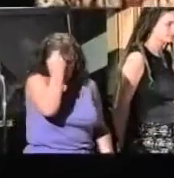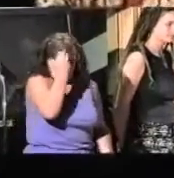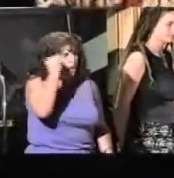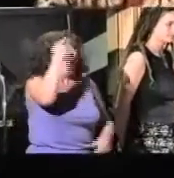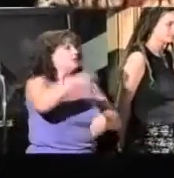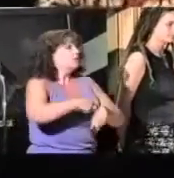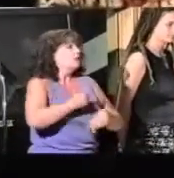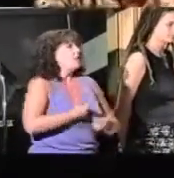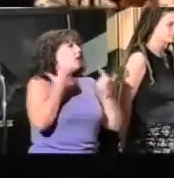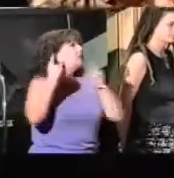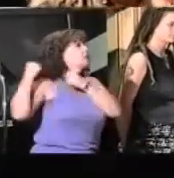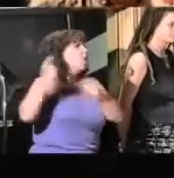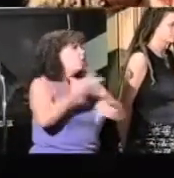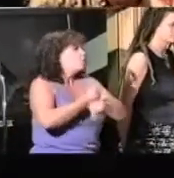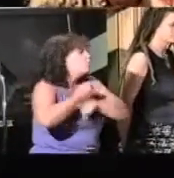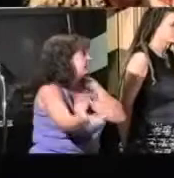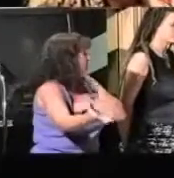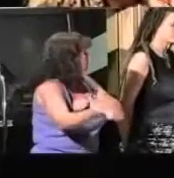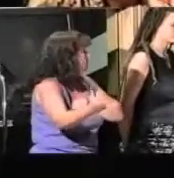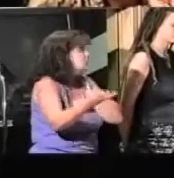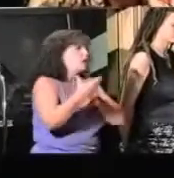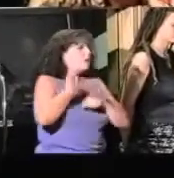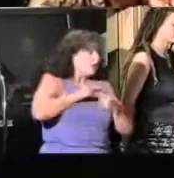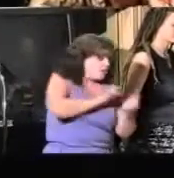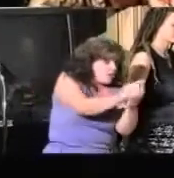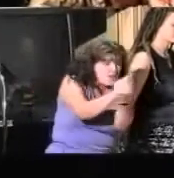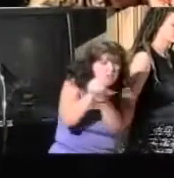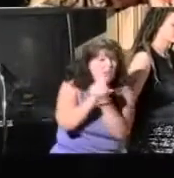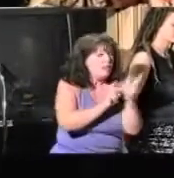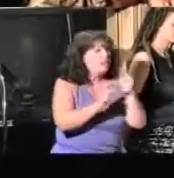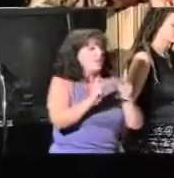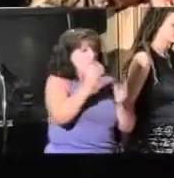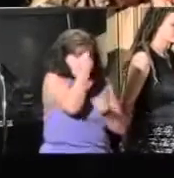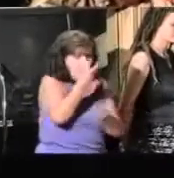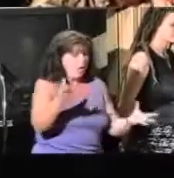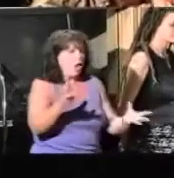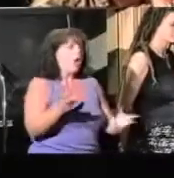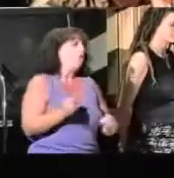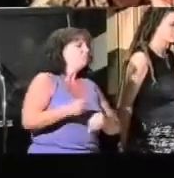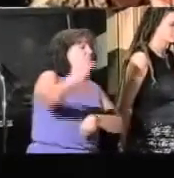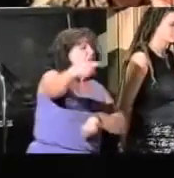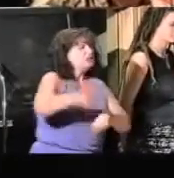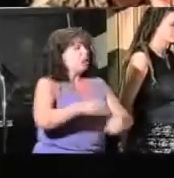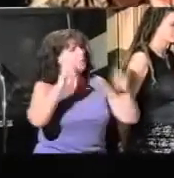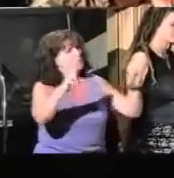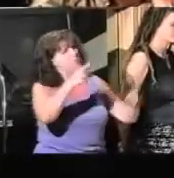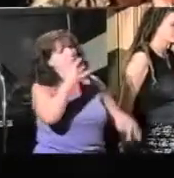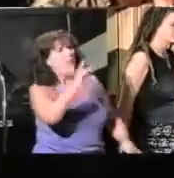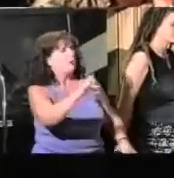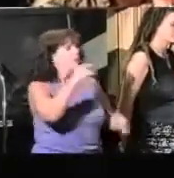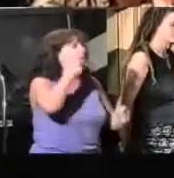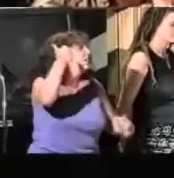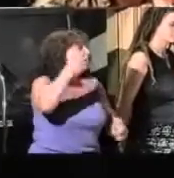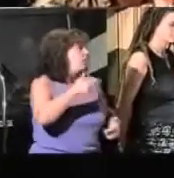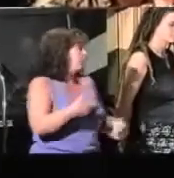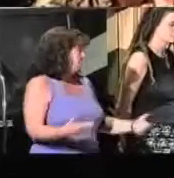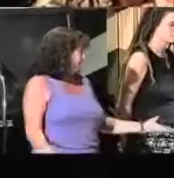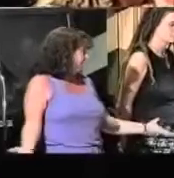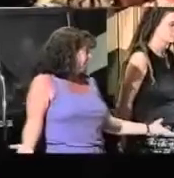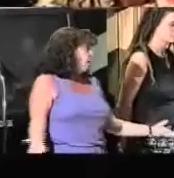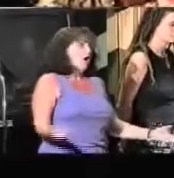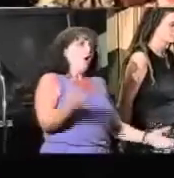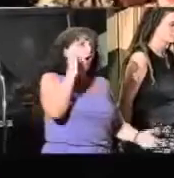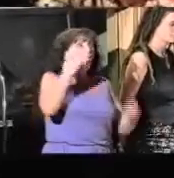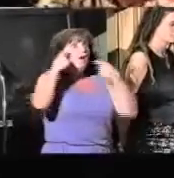has been. What do you want me to say to them? Better luck next time? Shit, that only works if